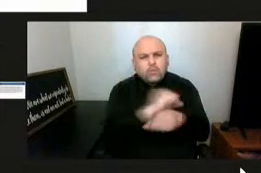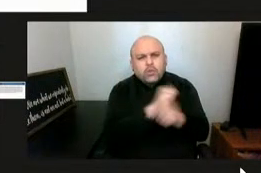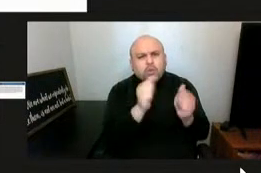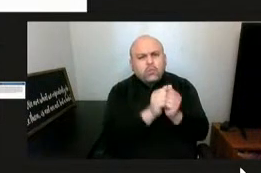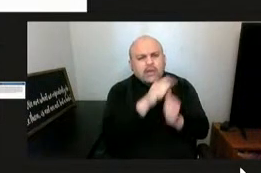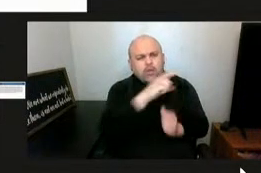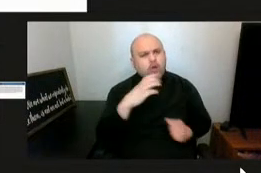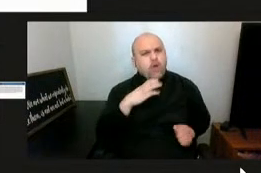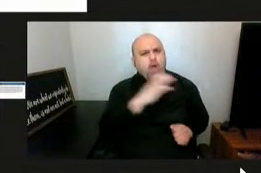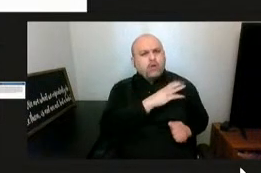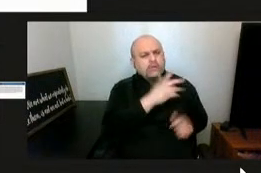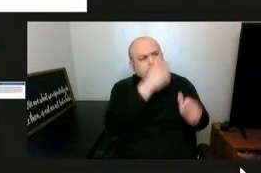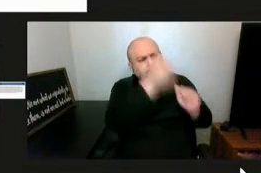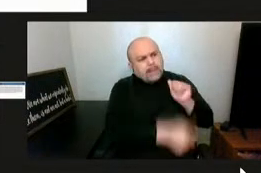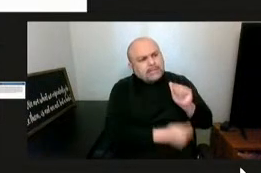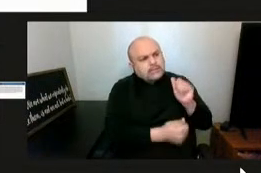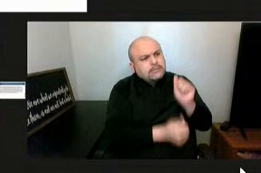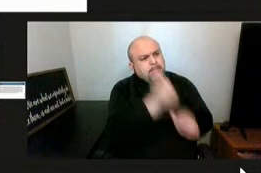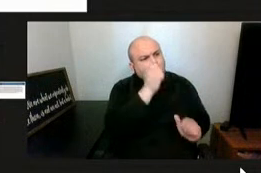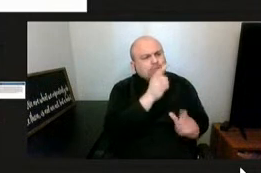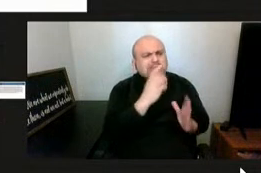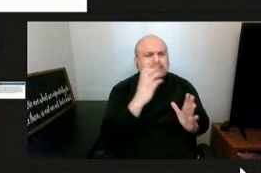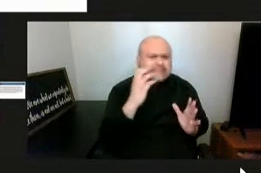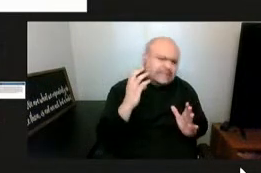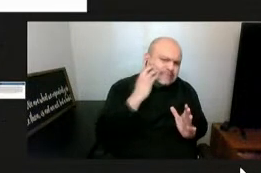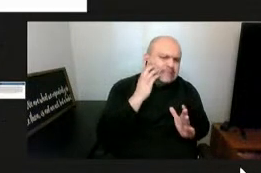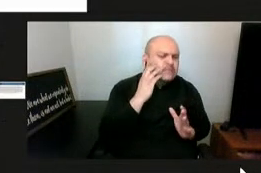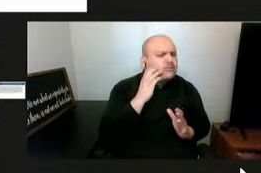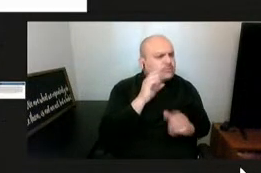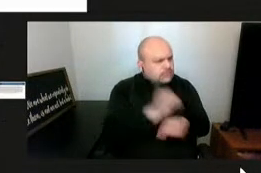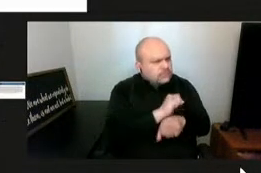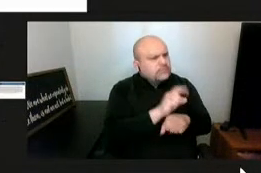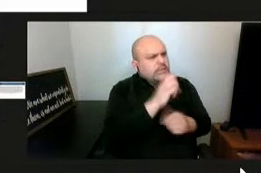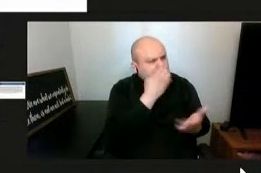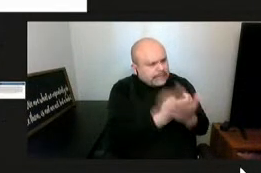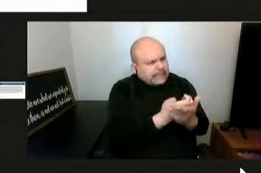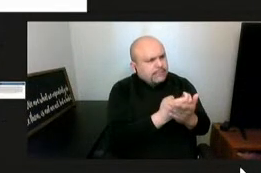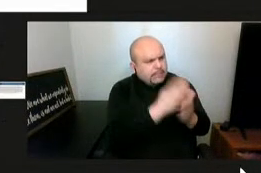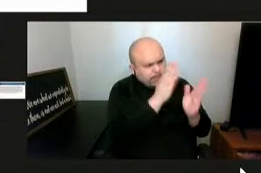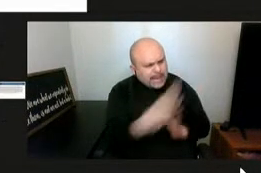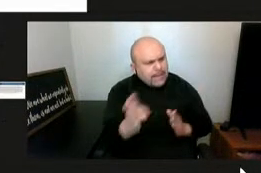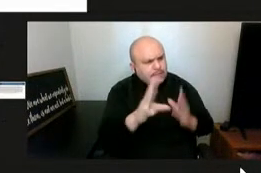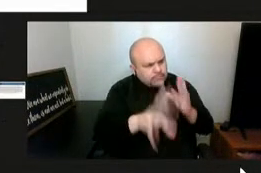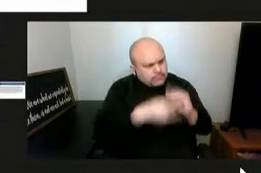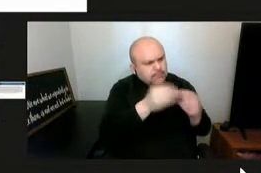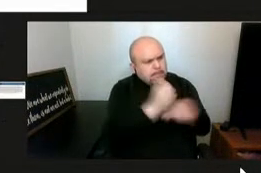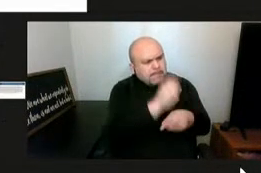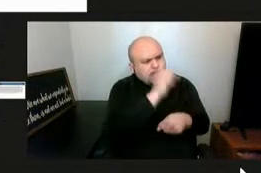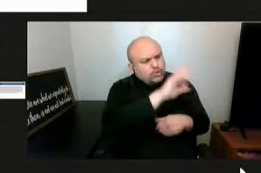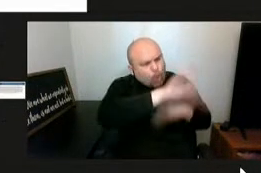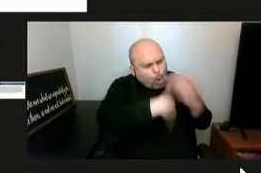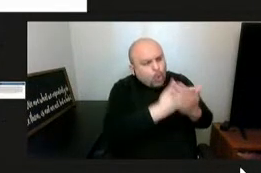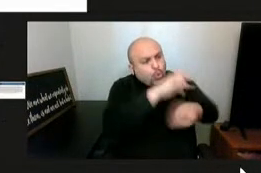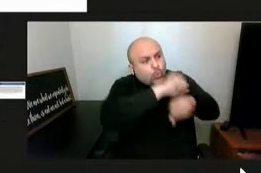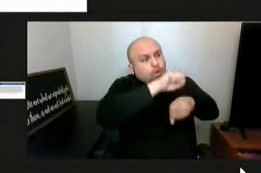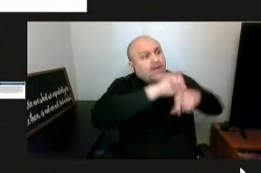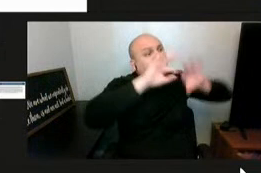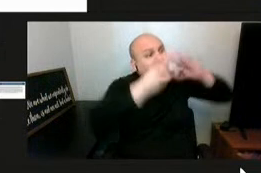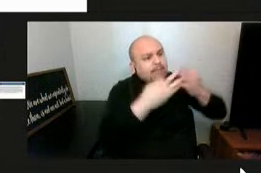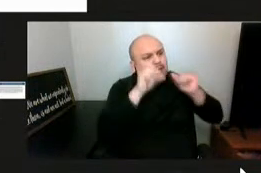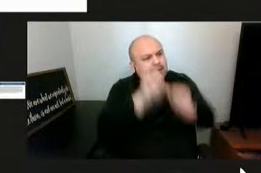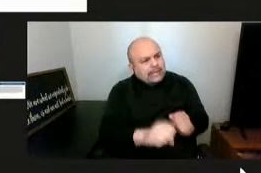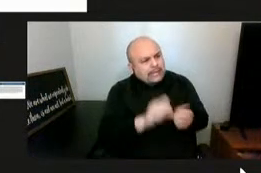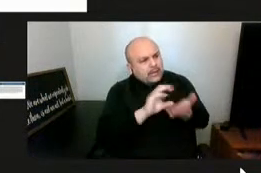pass the most robust jobs and economic recovery plan to ensure that all working families can earn